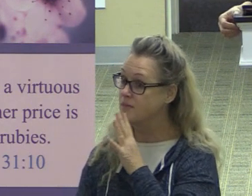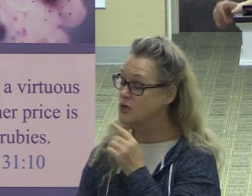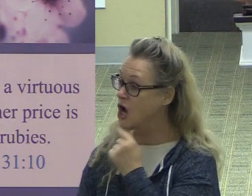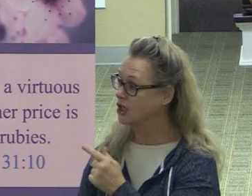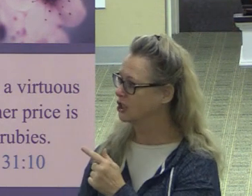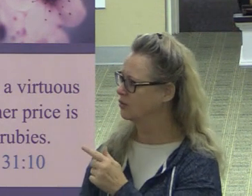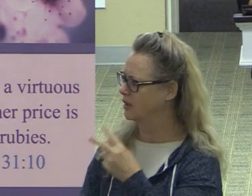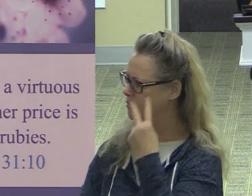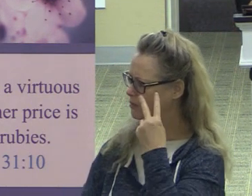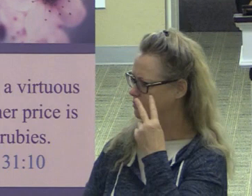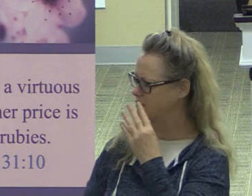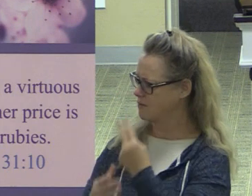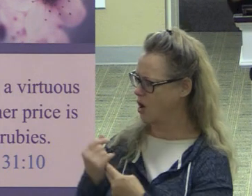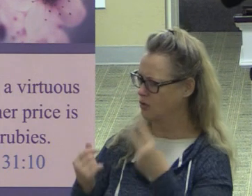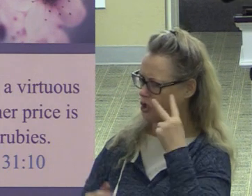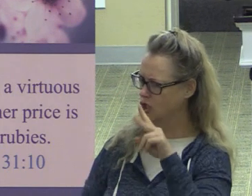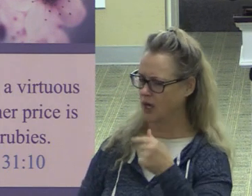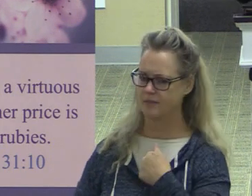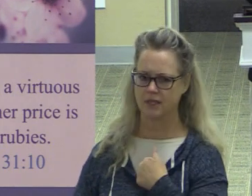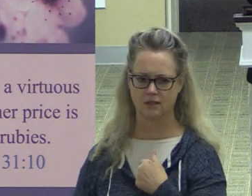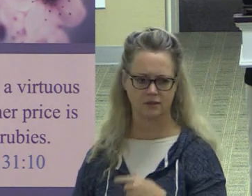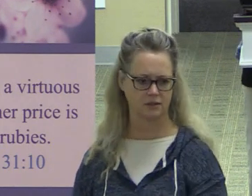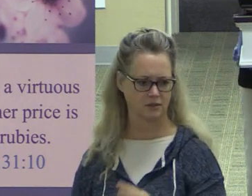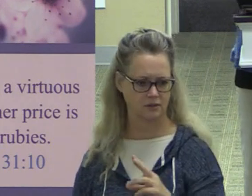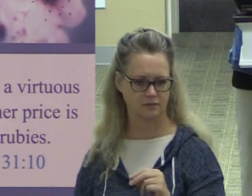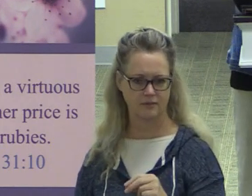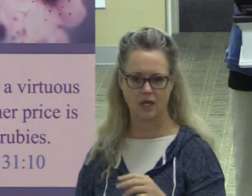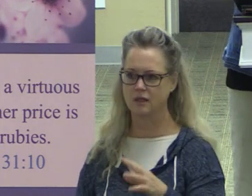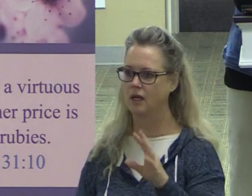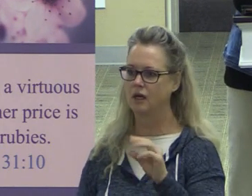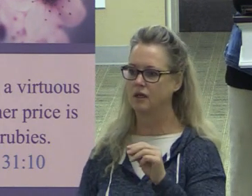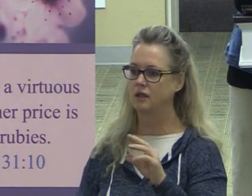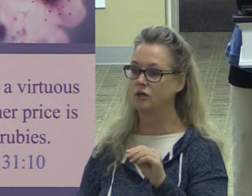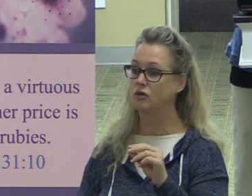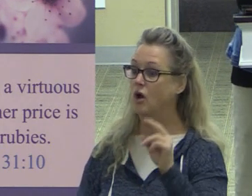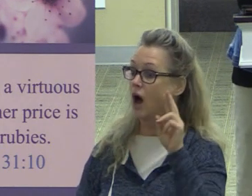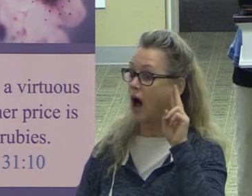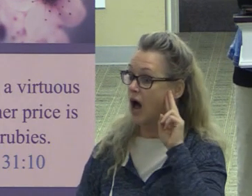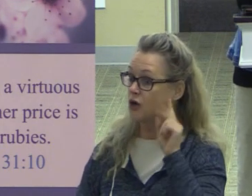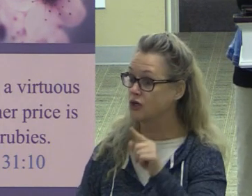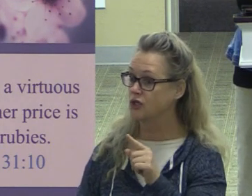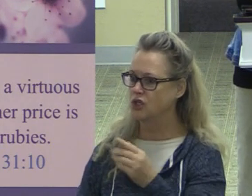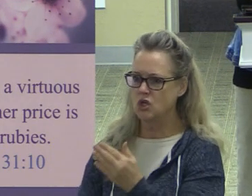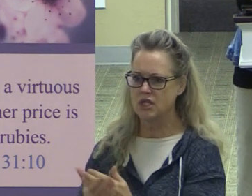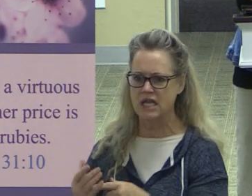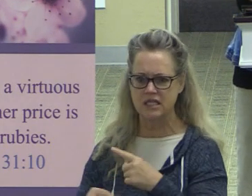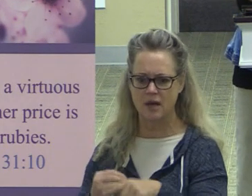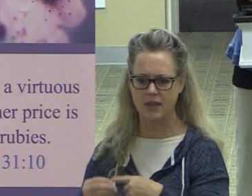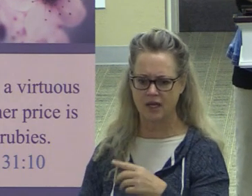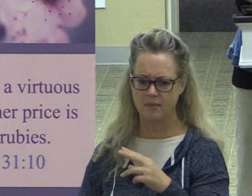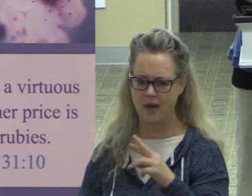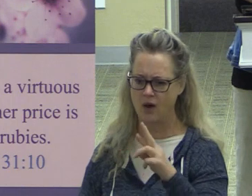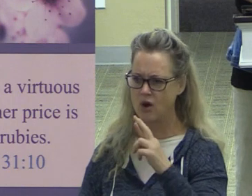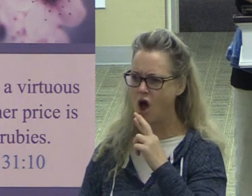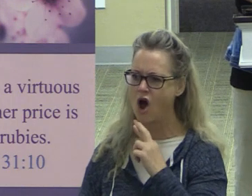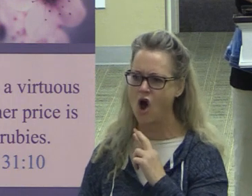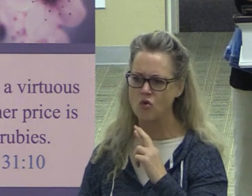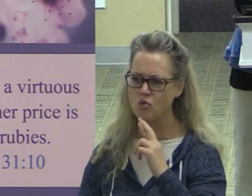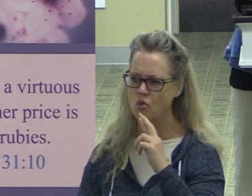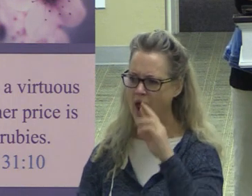look at me. I know, you said, no, I heard you. You said something about red clouds in a